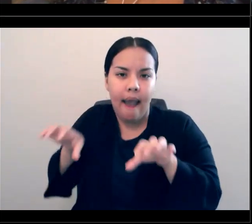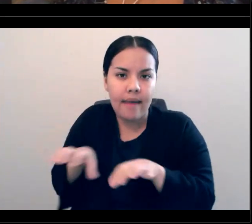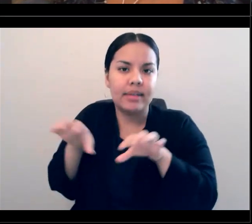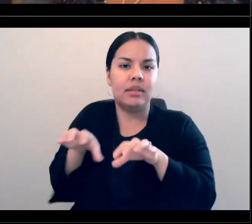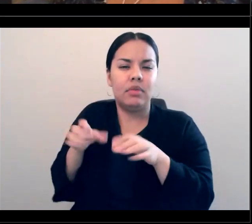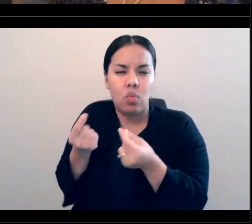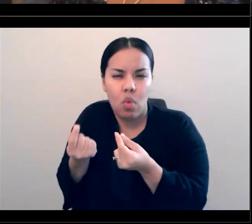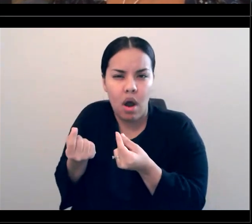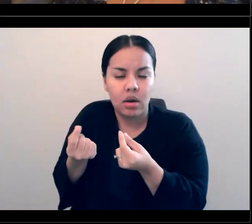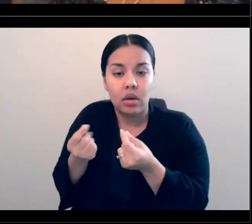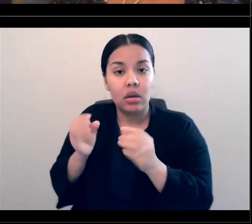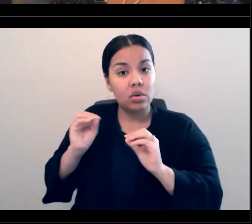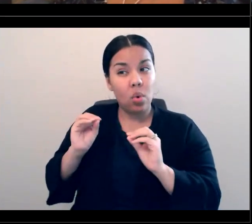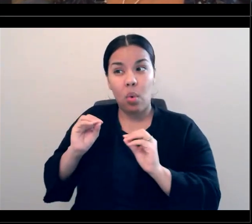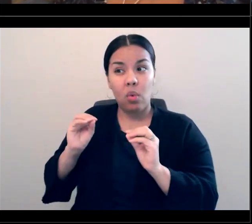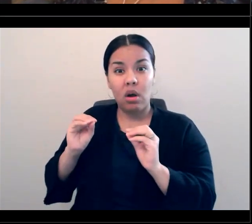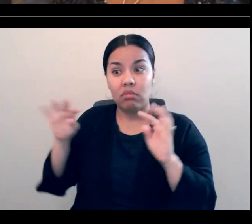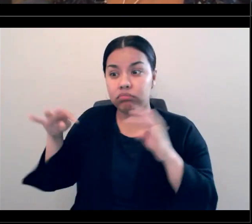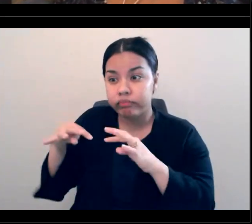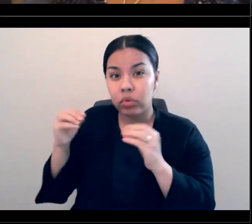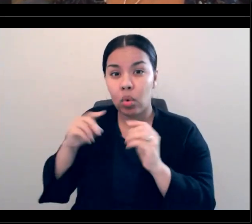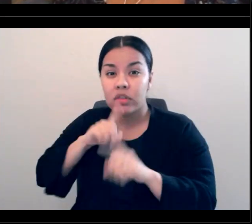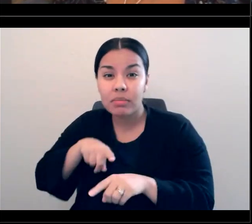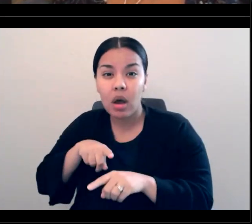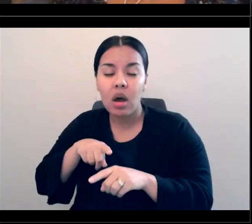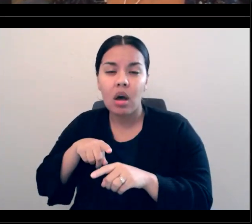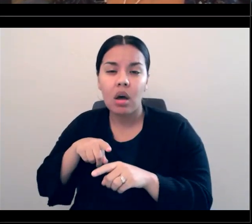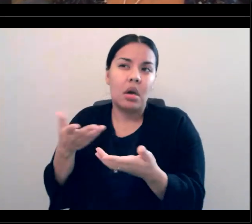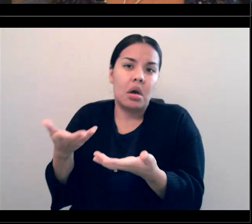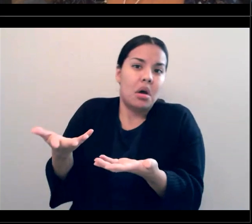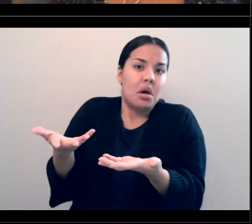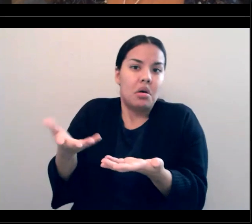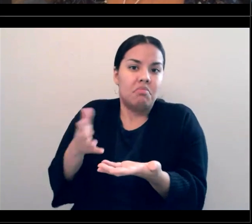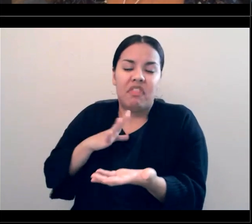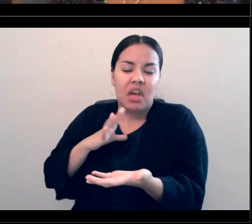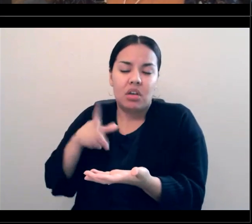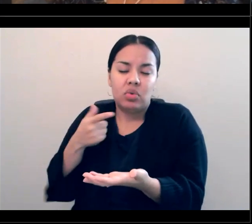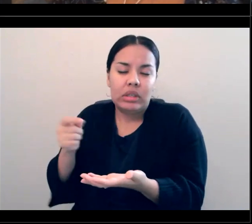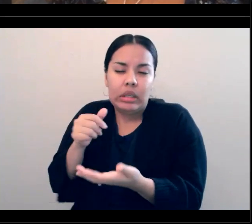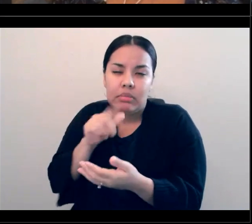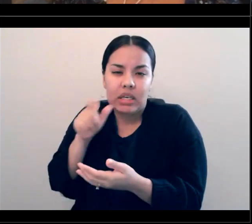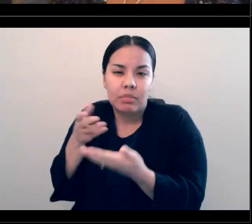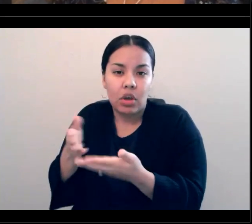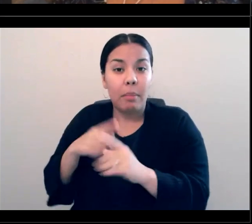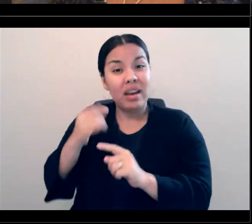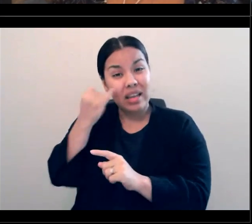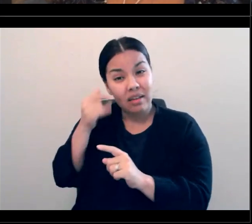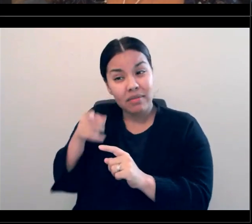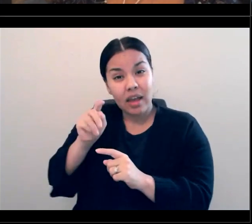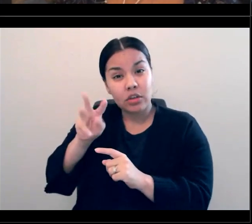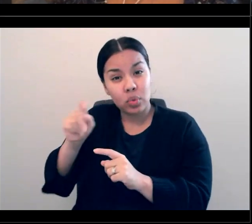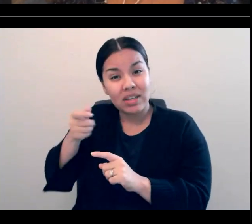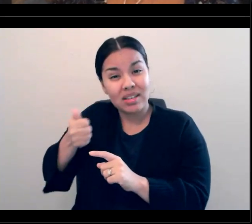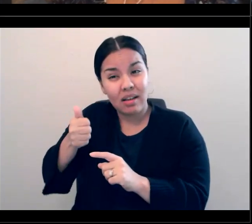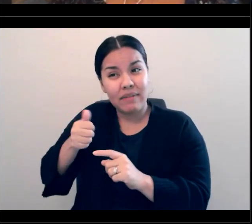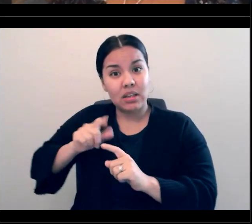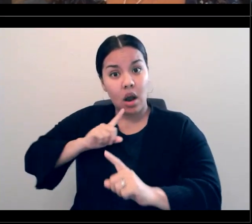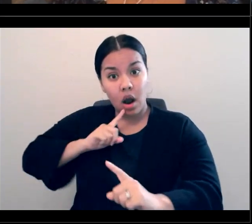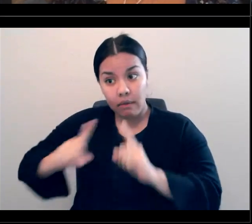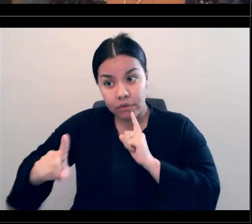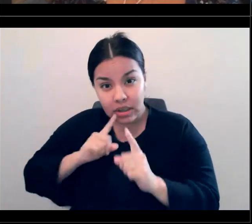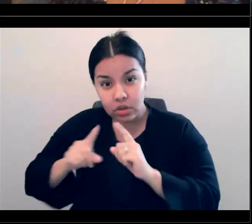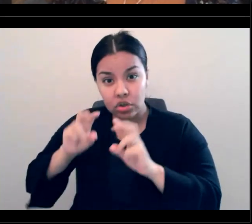just delete it. It doesn't need to be in the universe. If it's a conversation, it's important to accept responsibility